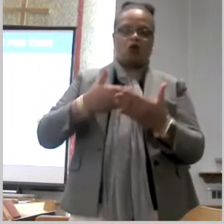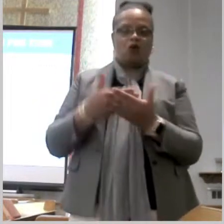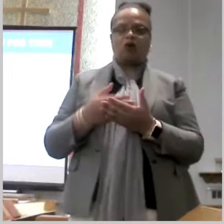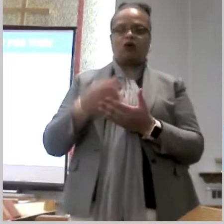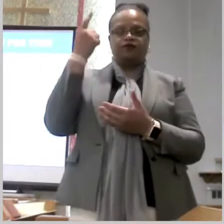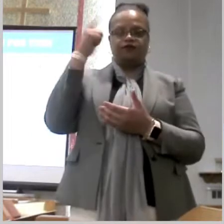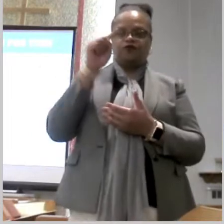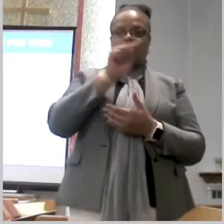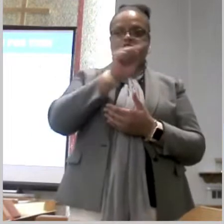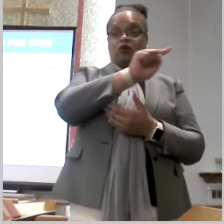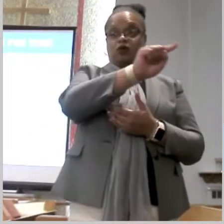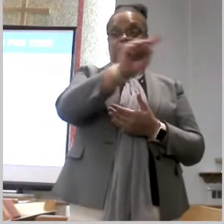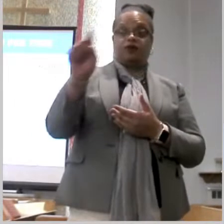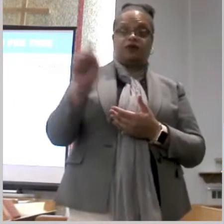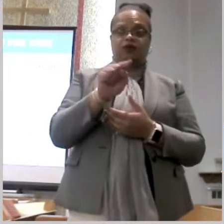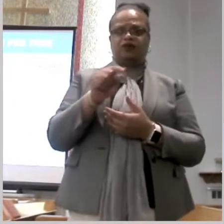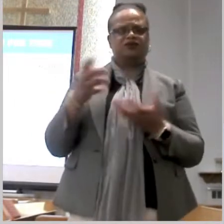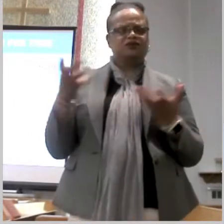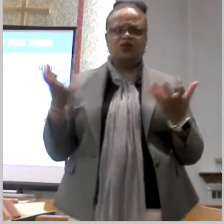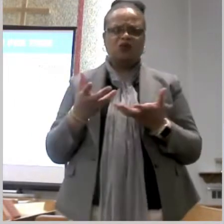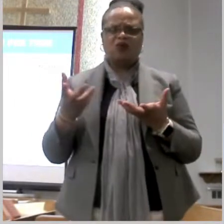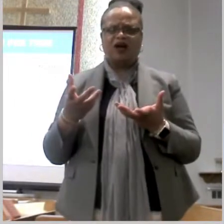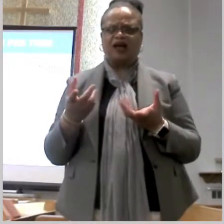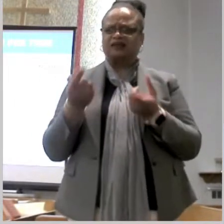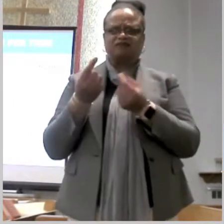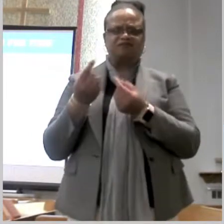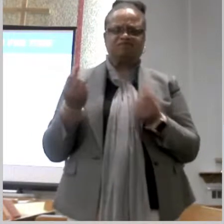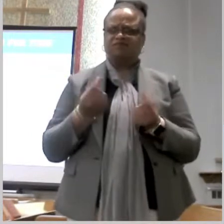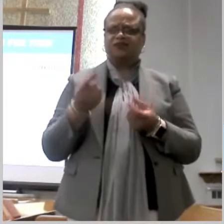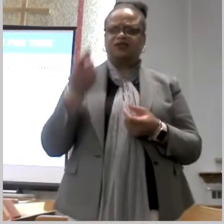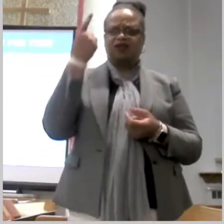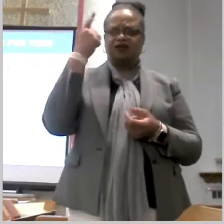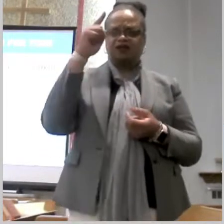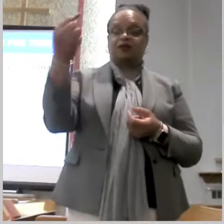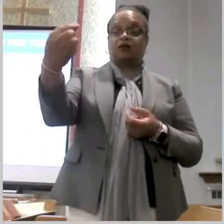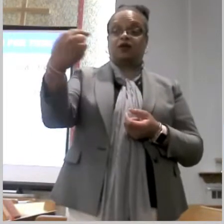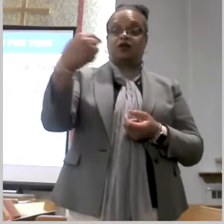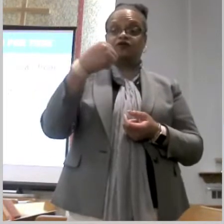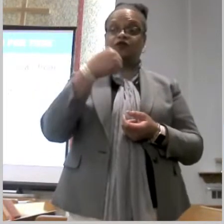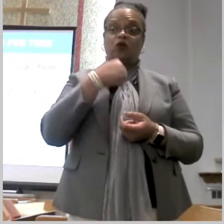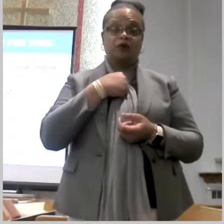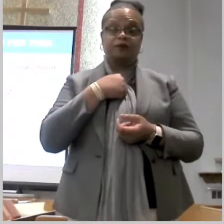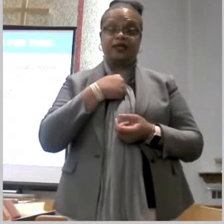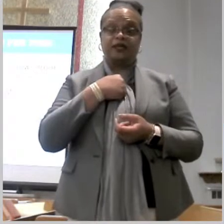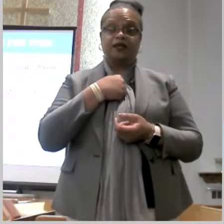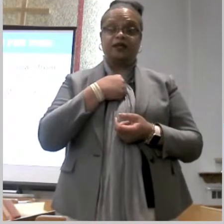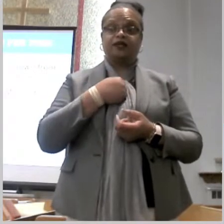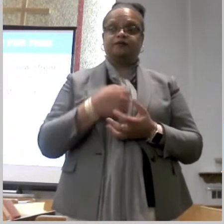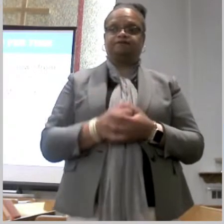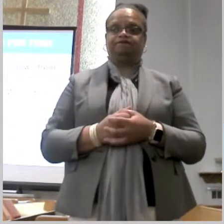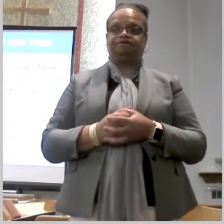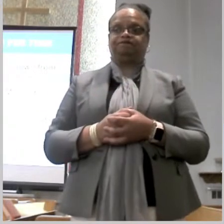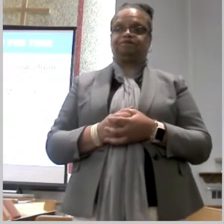I've borne it all for thee. What hast thou borne for me?